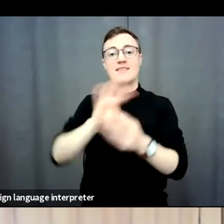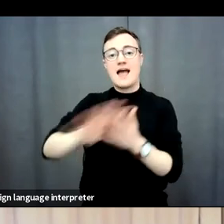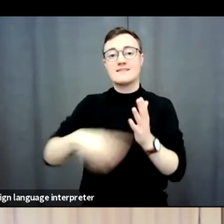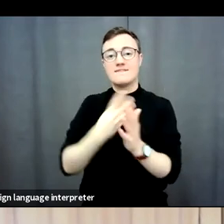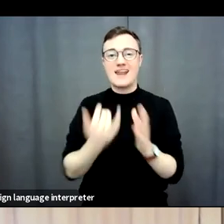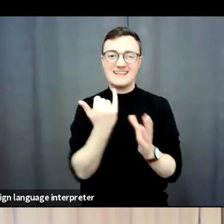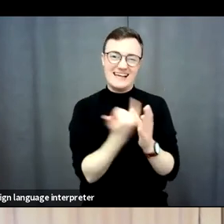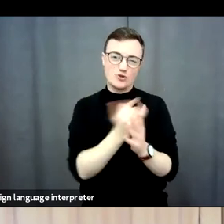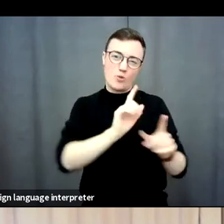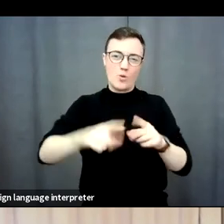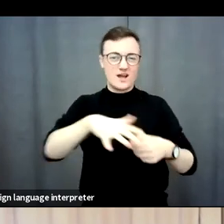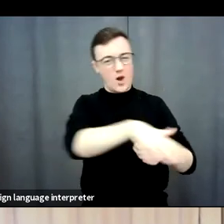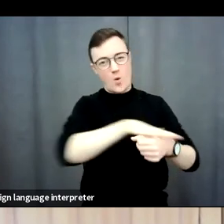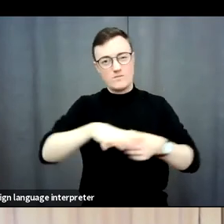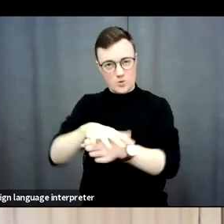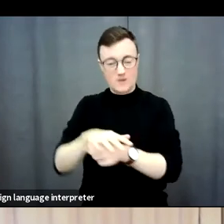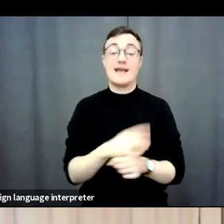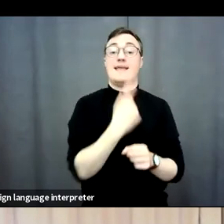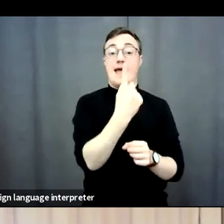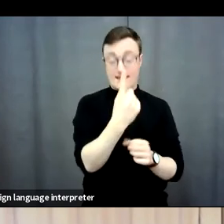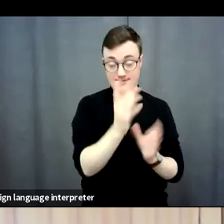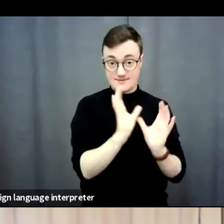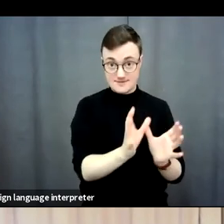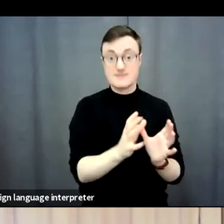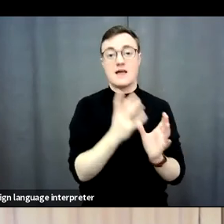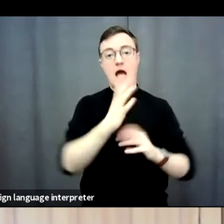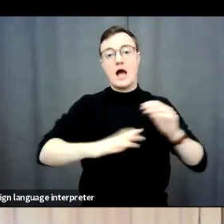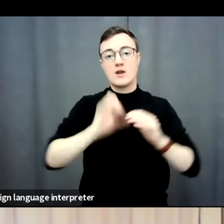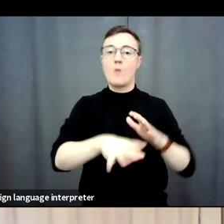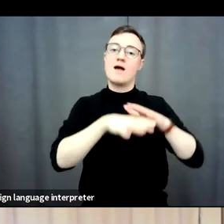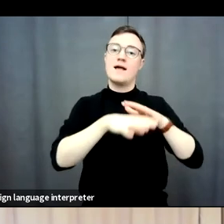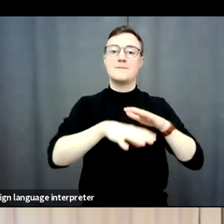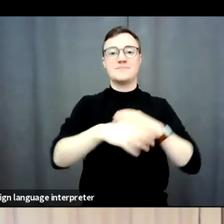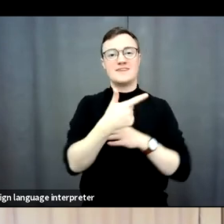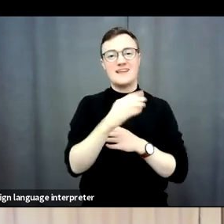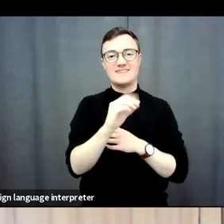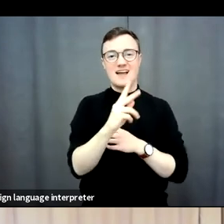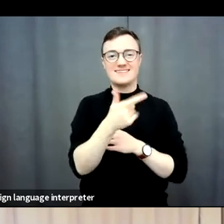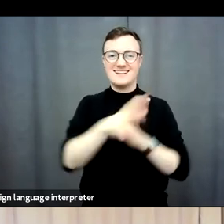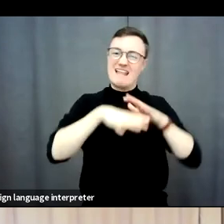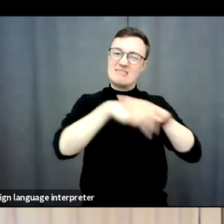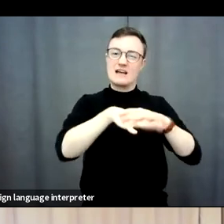within different themes and topics. One of them is precisely on tactile language. And